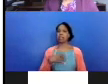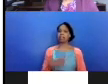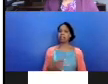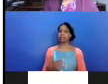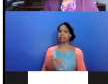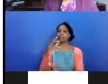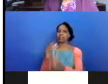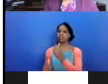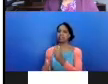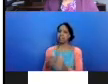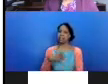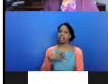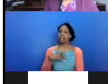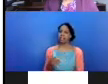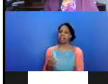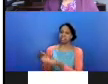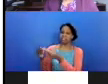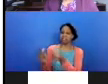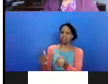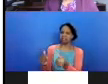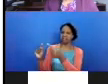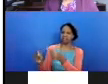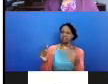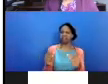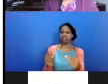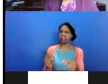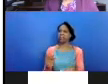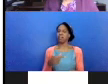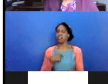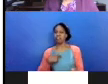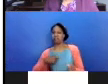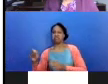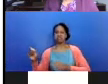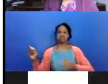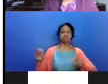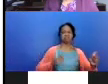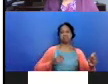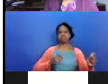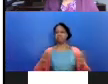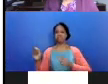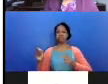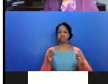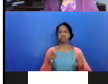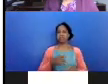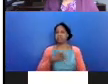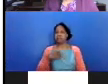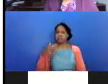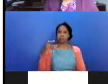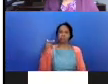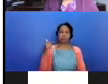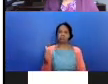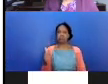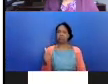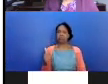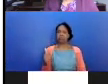it, and that the kind of world was revolving around them because they were abusing their family members. And really